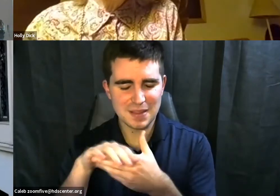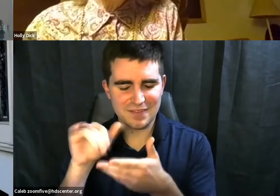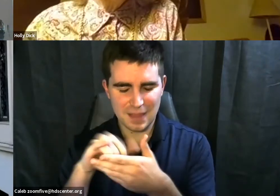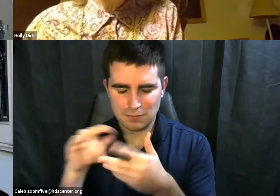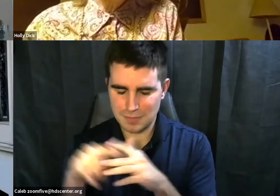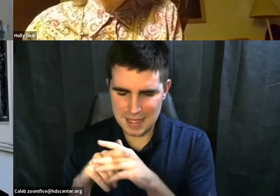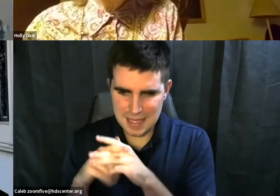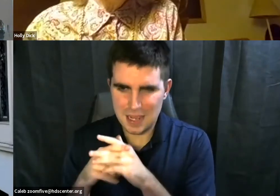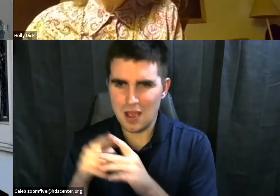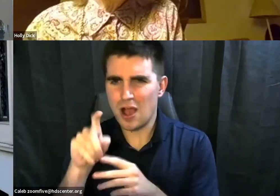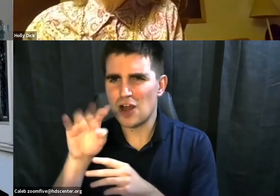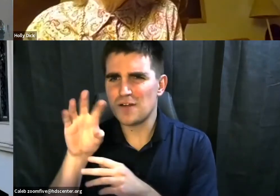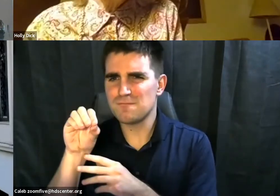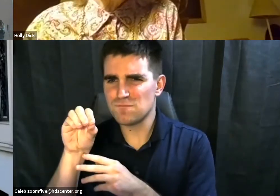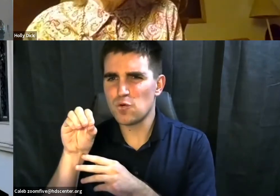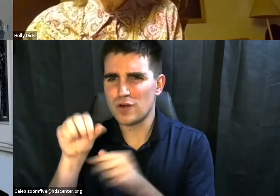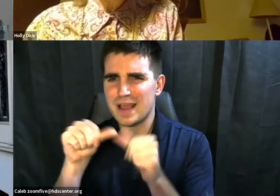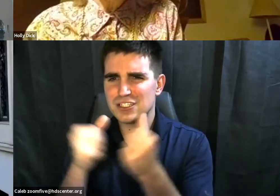agencies that purchase service from Access.